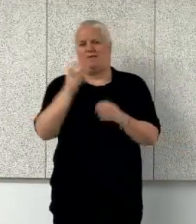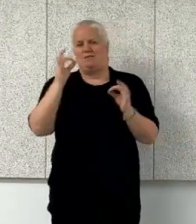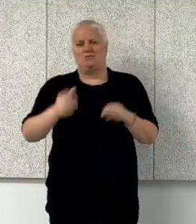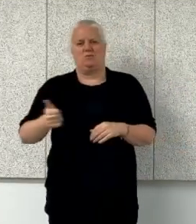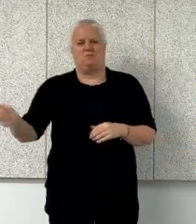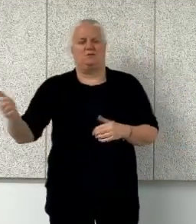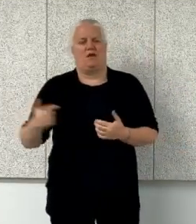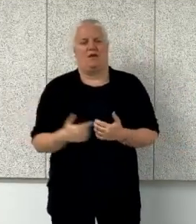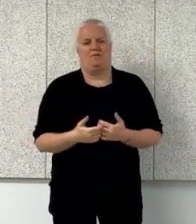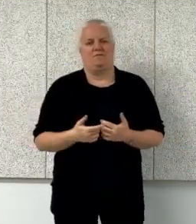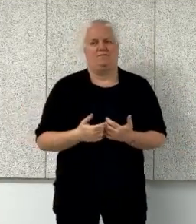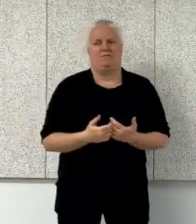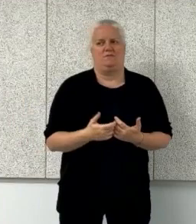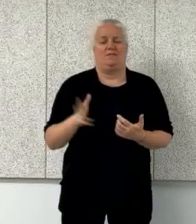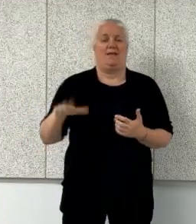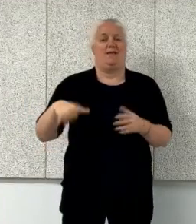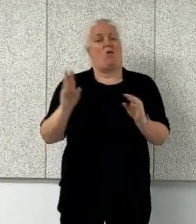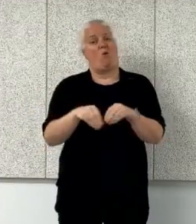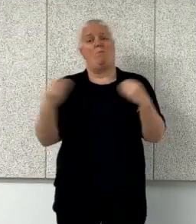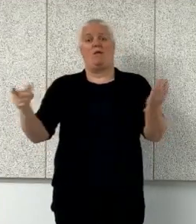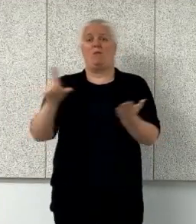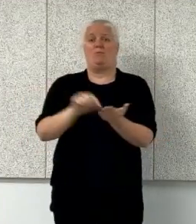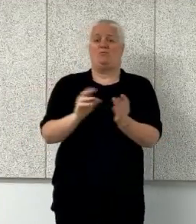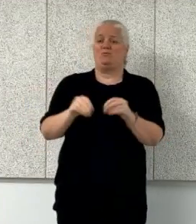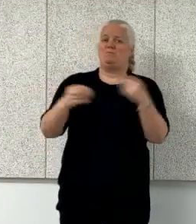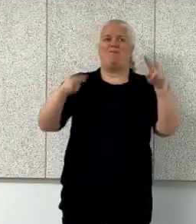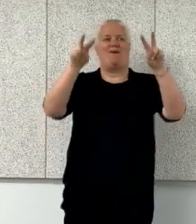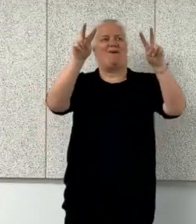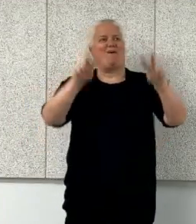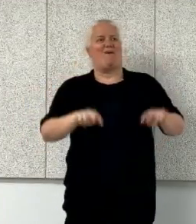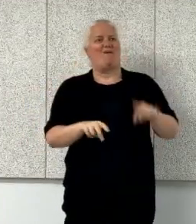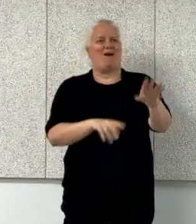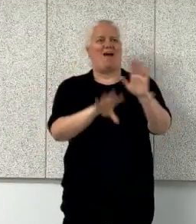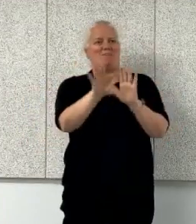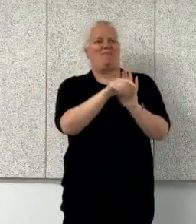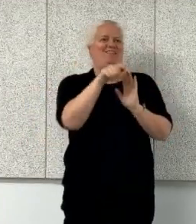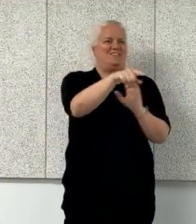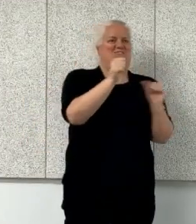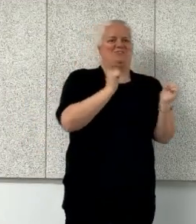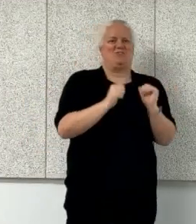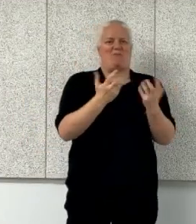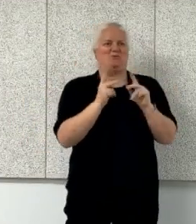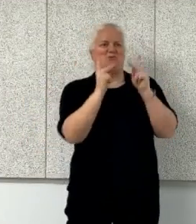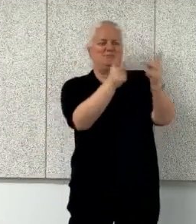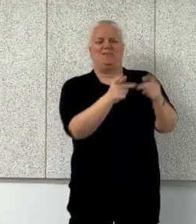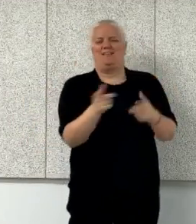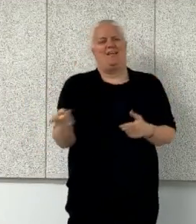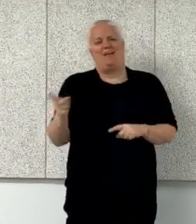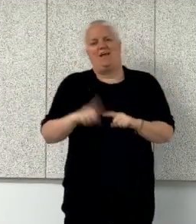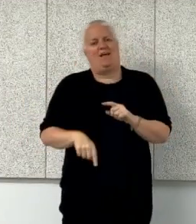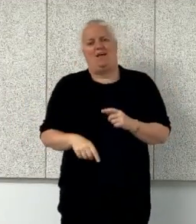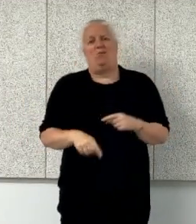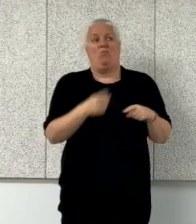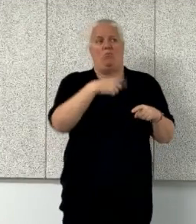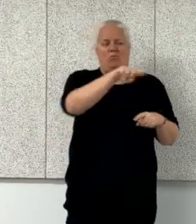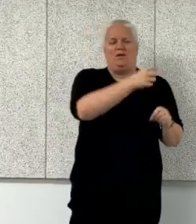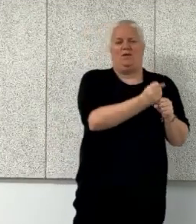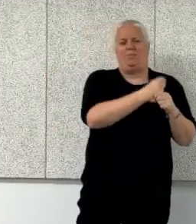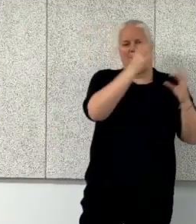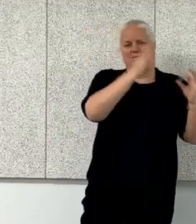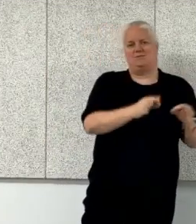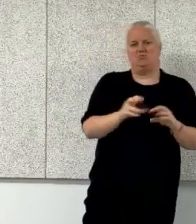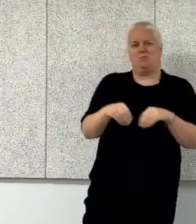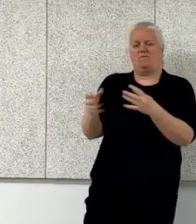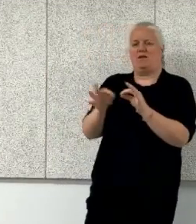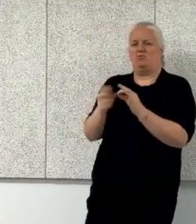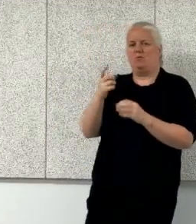I can open up the, you know, the paper and pick that show and go see that show. So we're kind of making these decisions, which at this